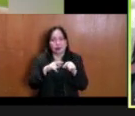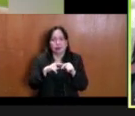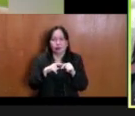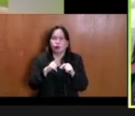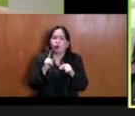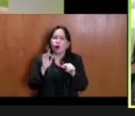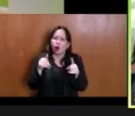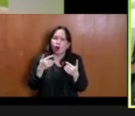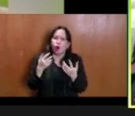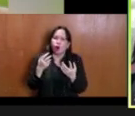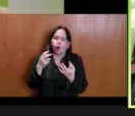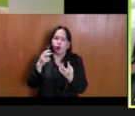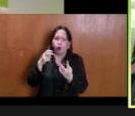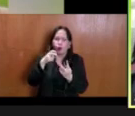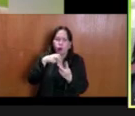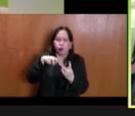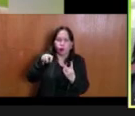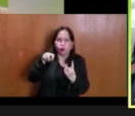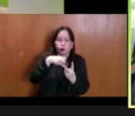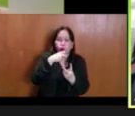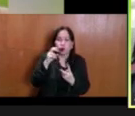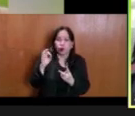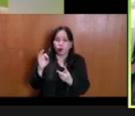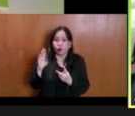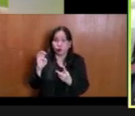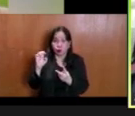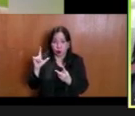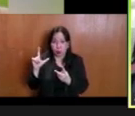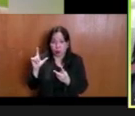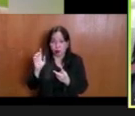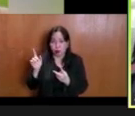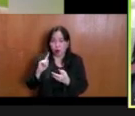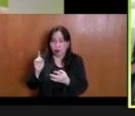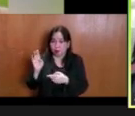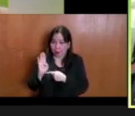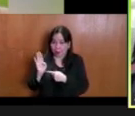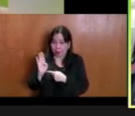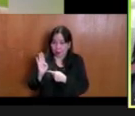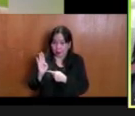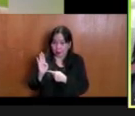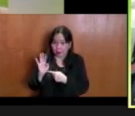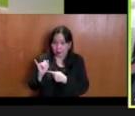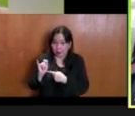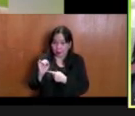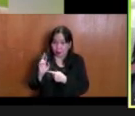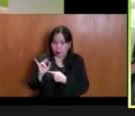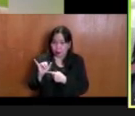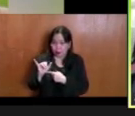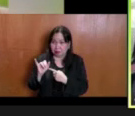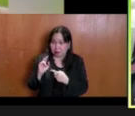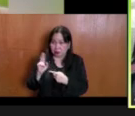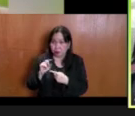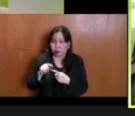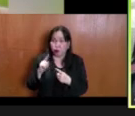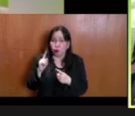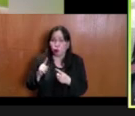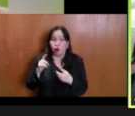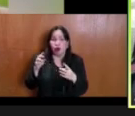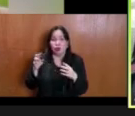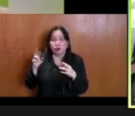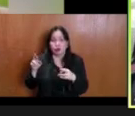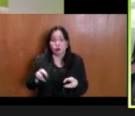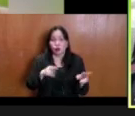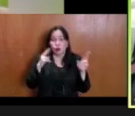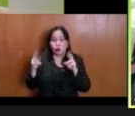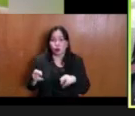the transition fuel that we need? Batteries, we can immediately put it up. One renewable energy that serves